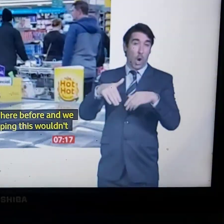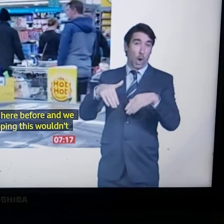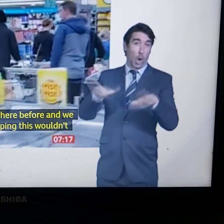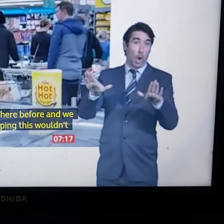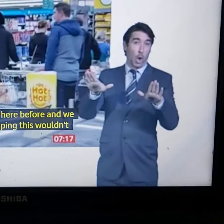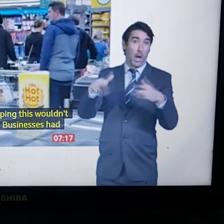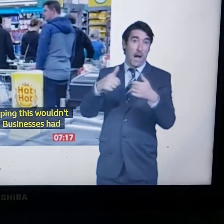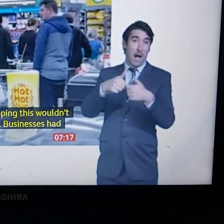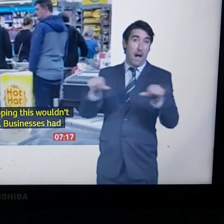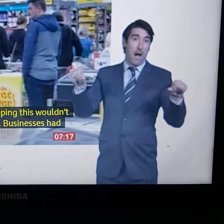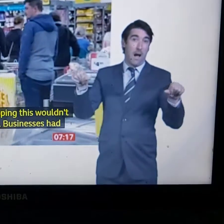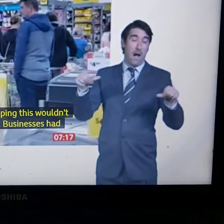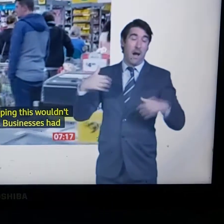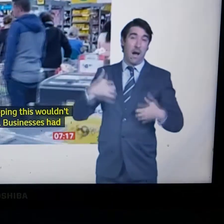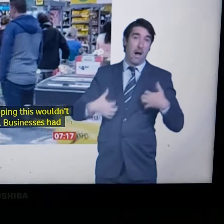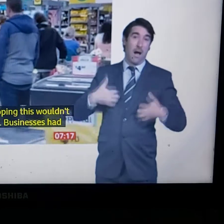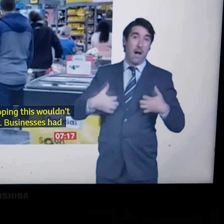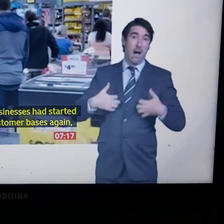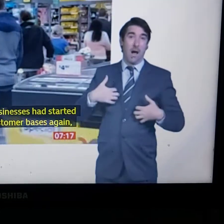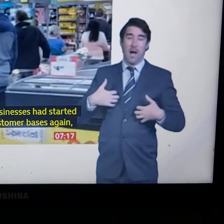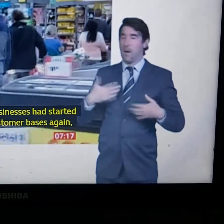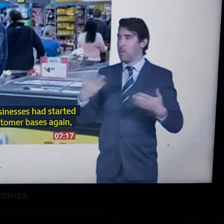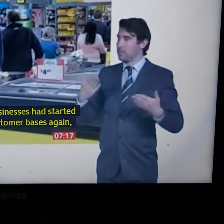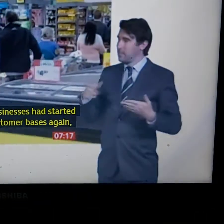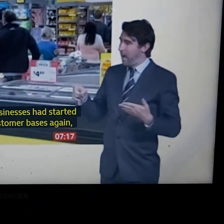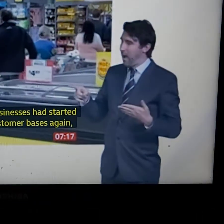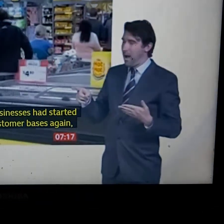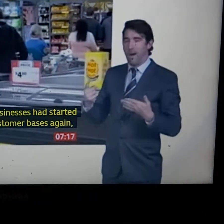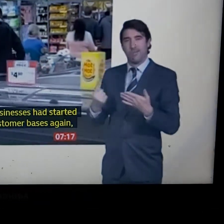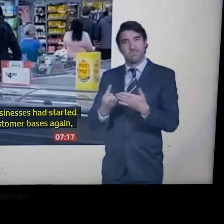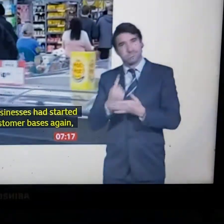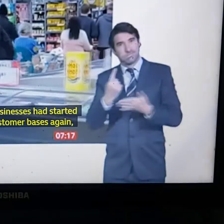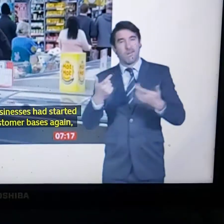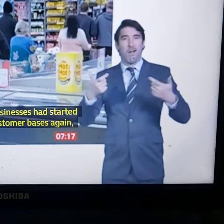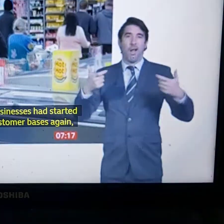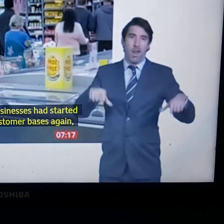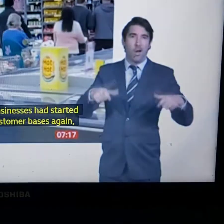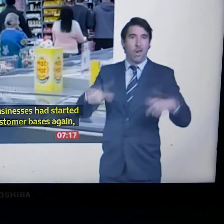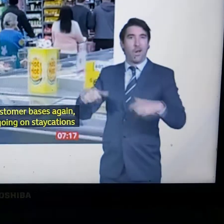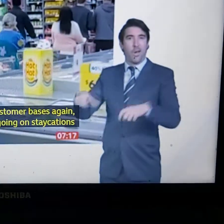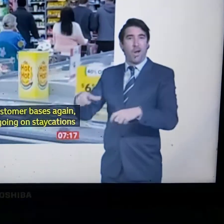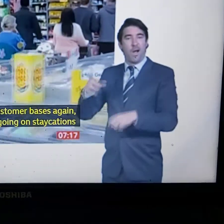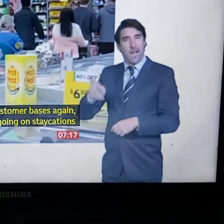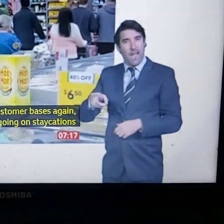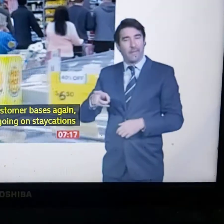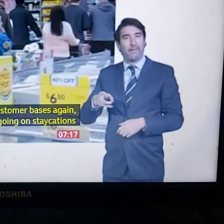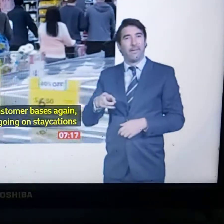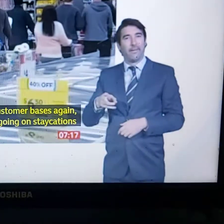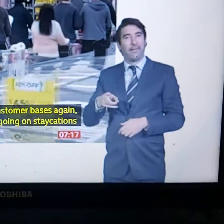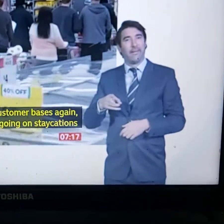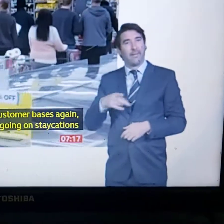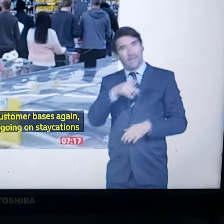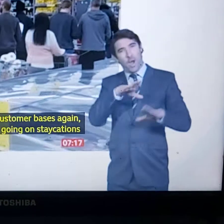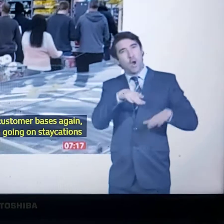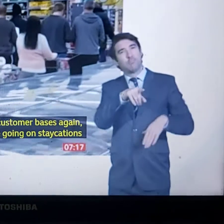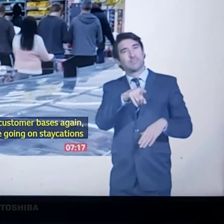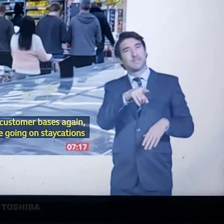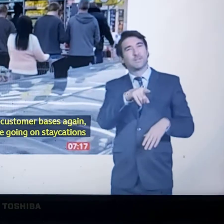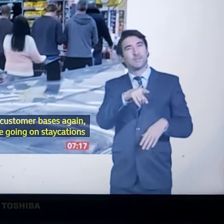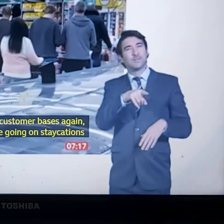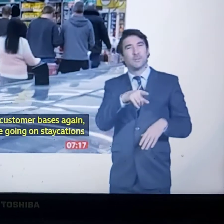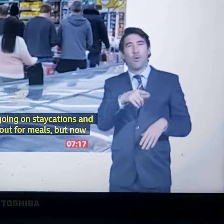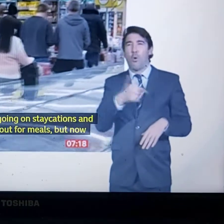in New Zealand, they were going out for meals, and now they've had to close their doors on those businesses again. And as you know, in the UK as well, it feels like you're being kicked when